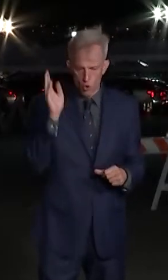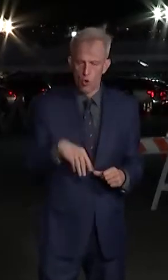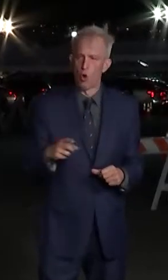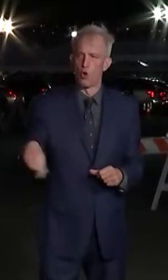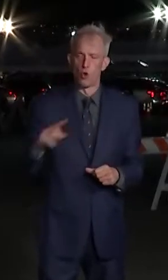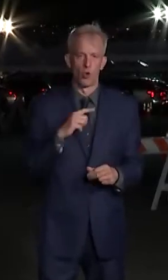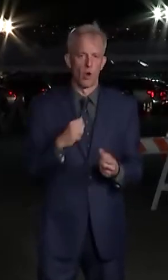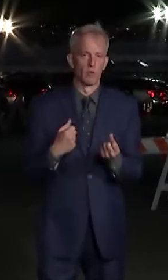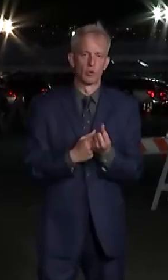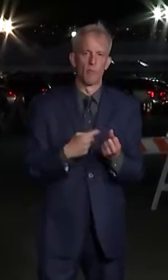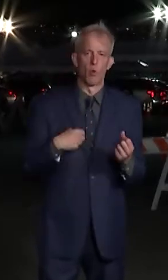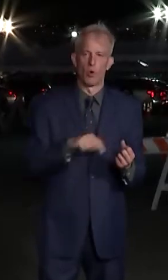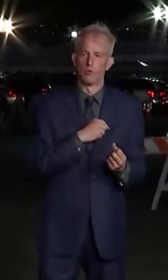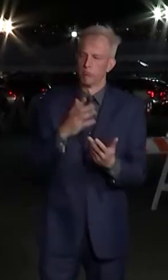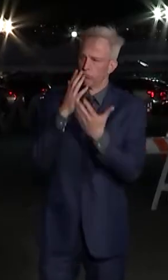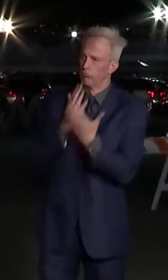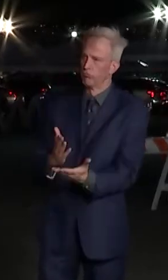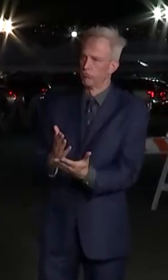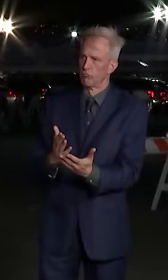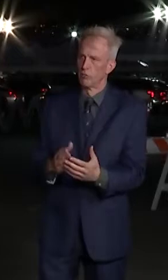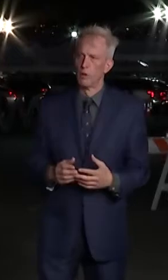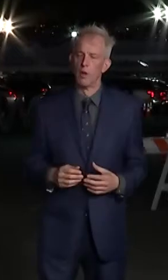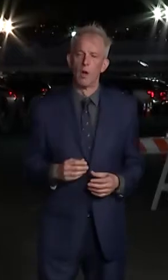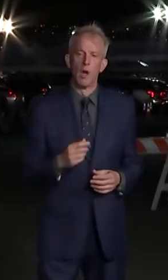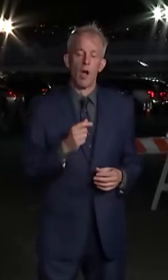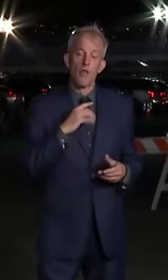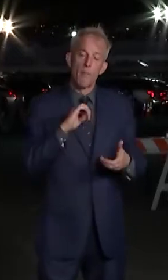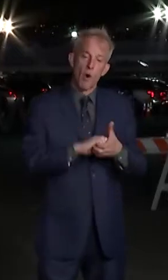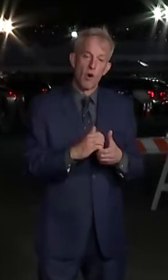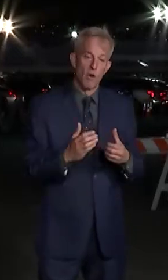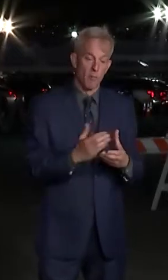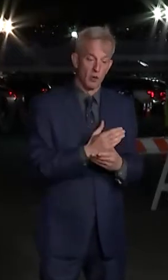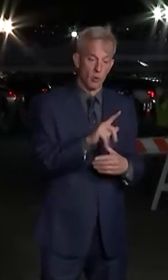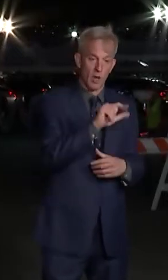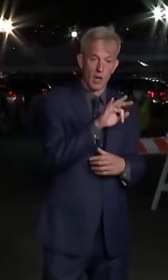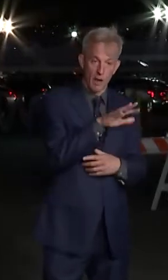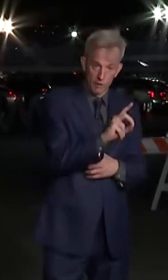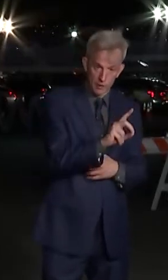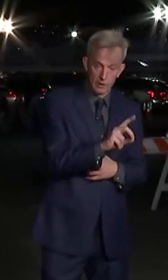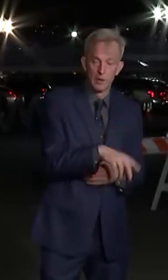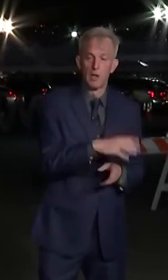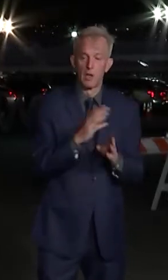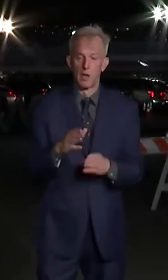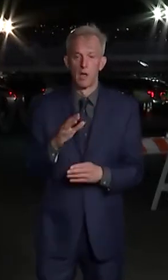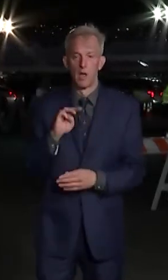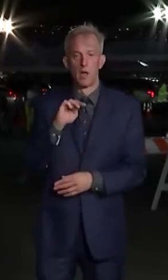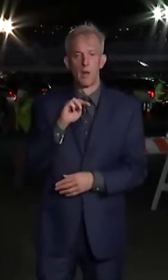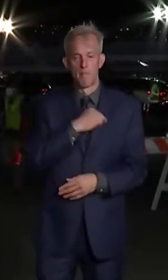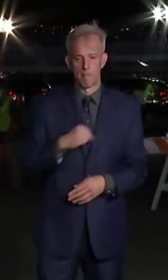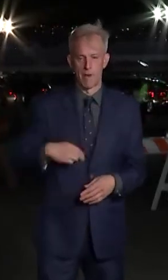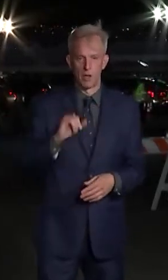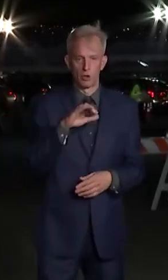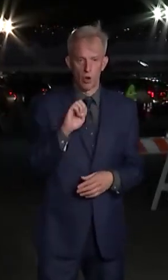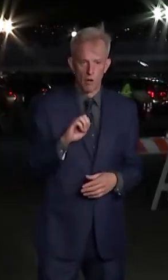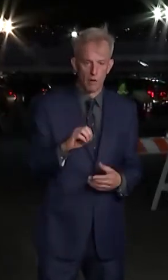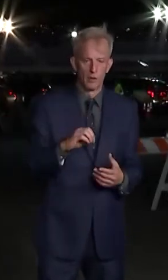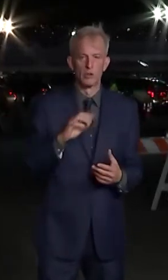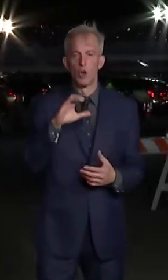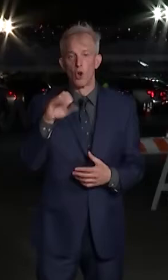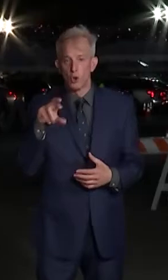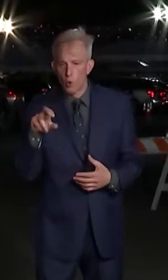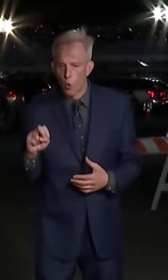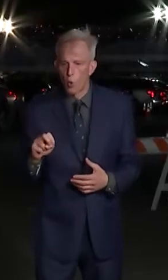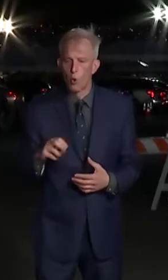I'll keep saying it. The partnership between LAFD, the Mayor's Office, CORE, our clinical